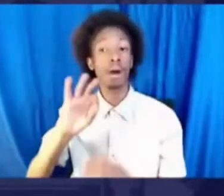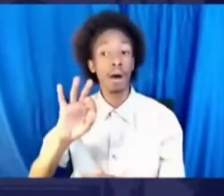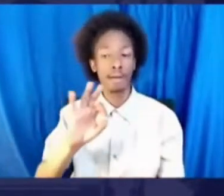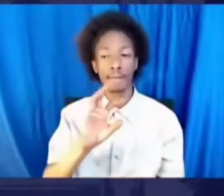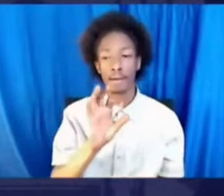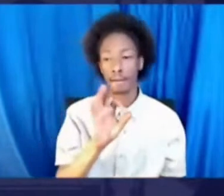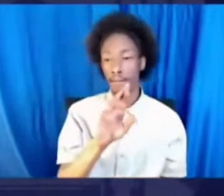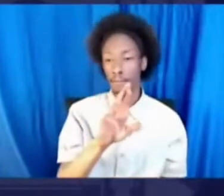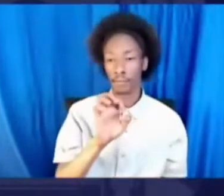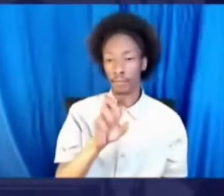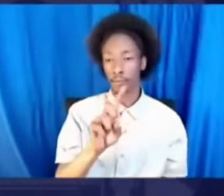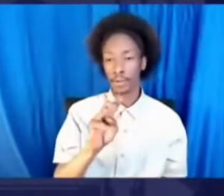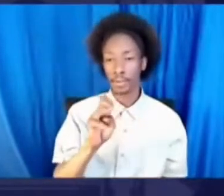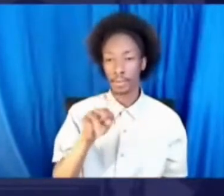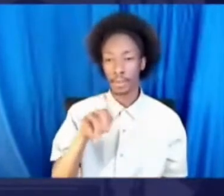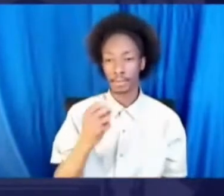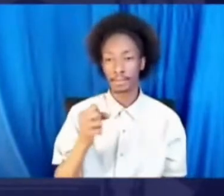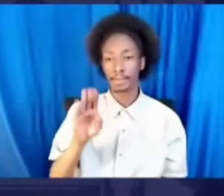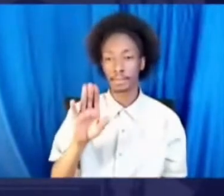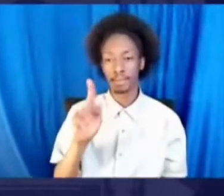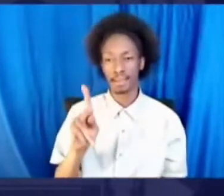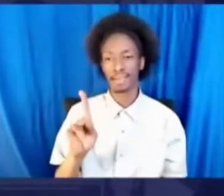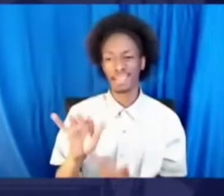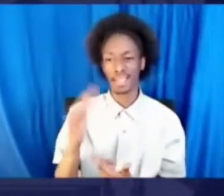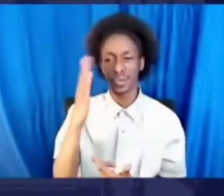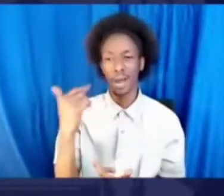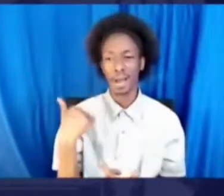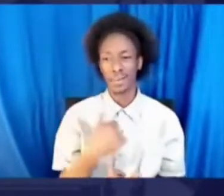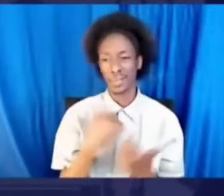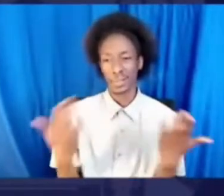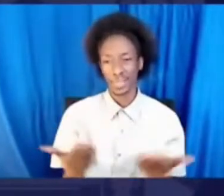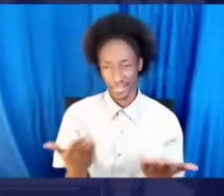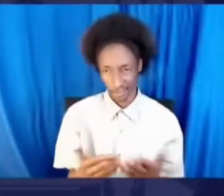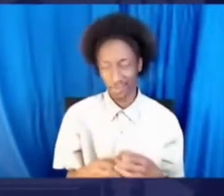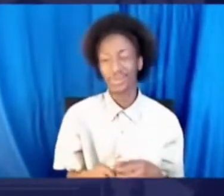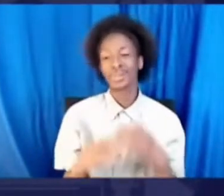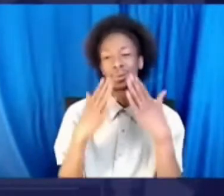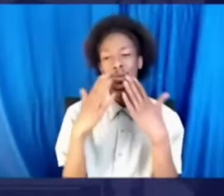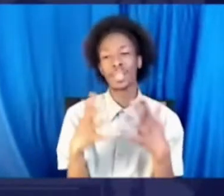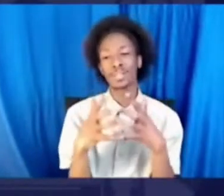is what we have gathered here to do. So thank you all so very much